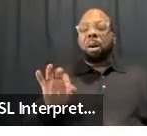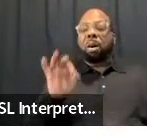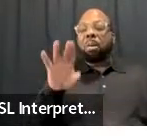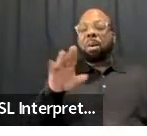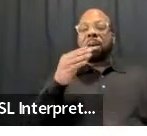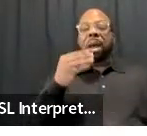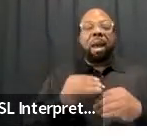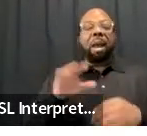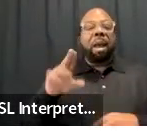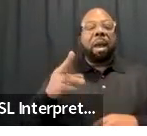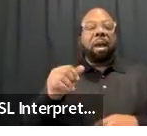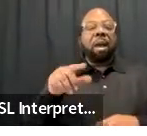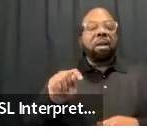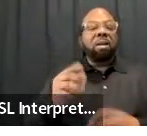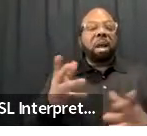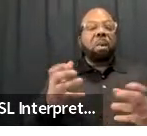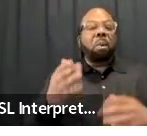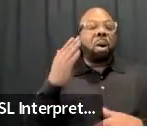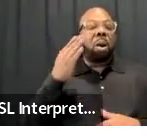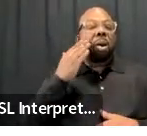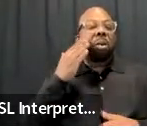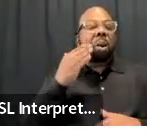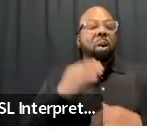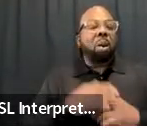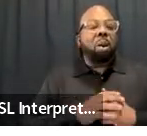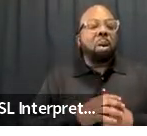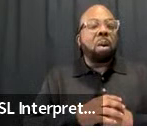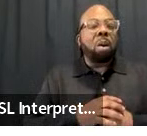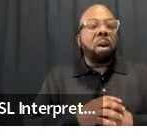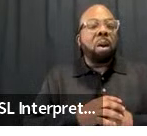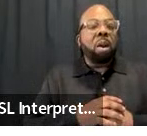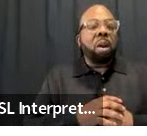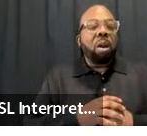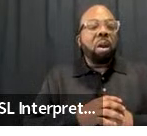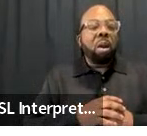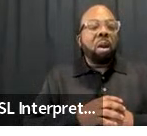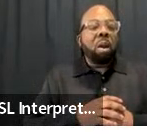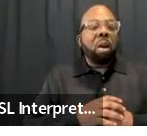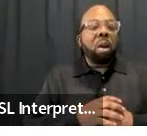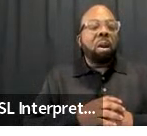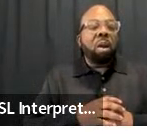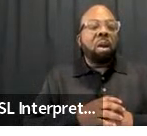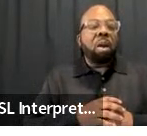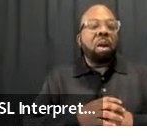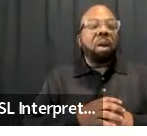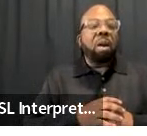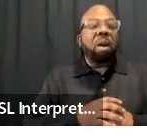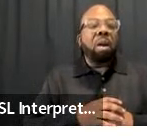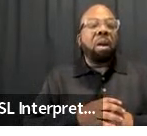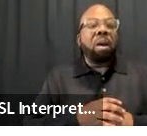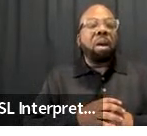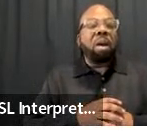but I wanted to know what is the use of hydrogen